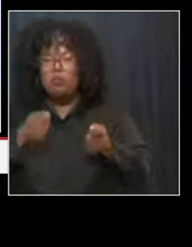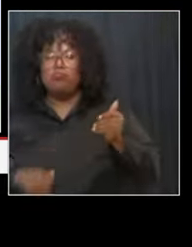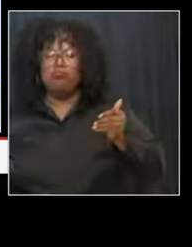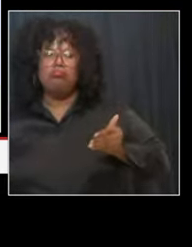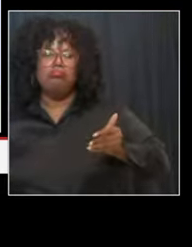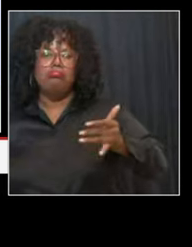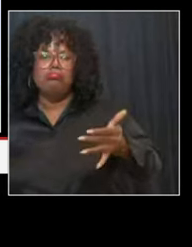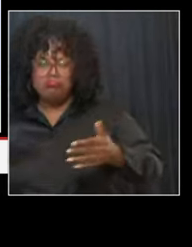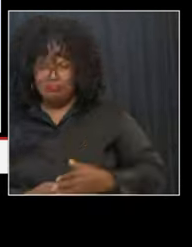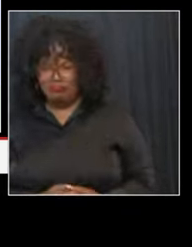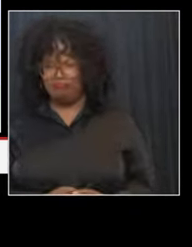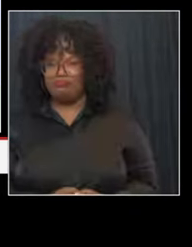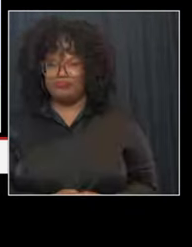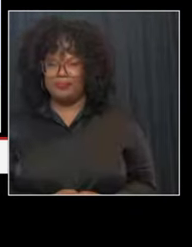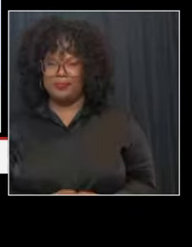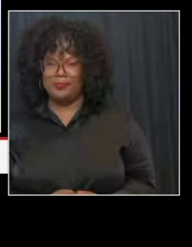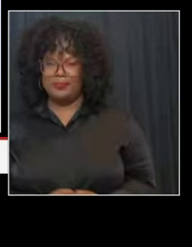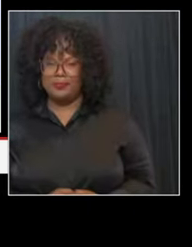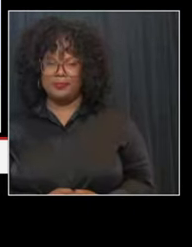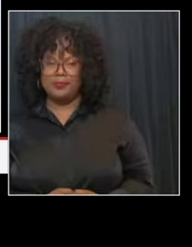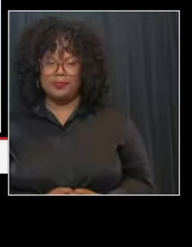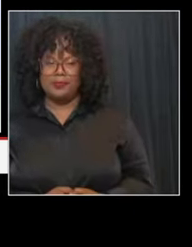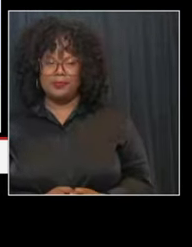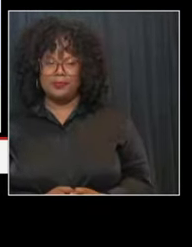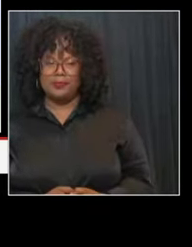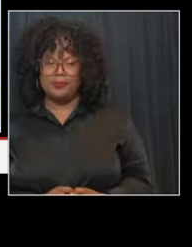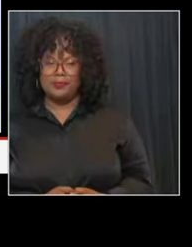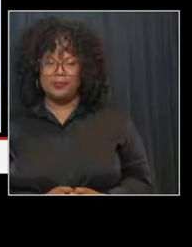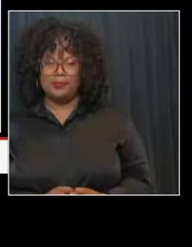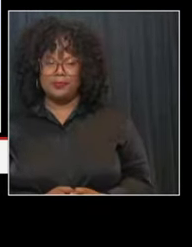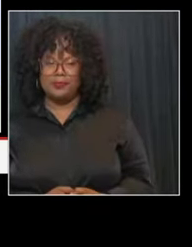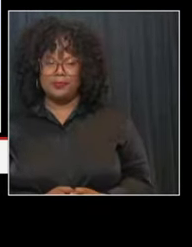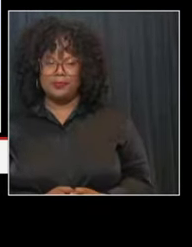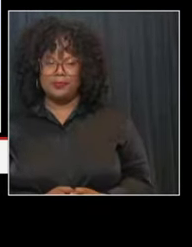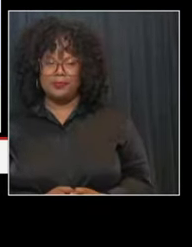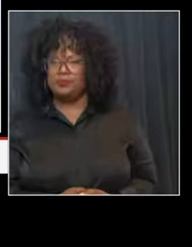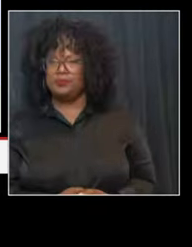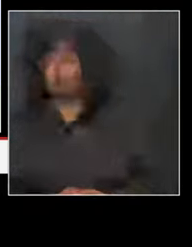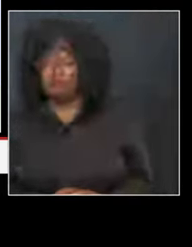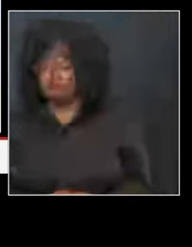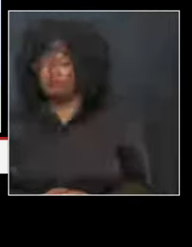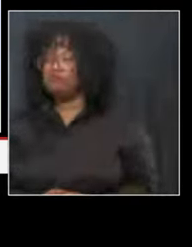I think that's all we have for. Oh, I had one. I'm sorry. Thank you. Denise Lewis-George.